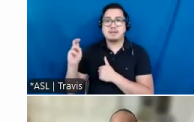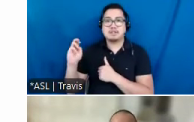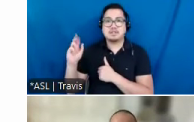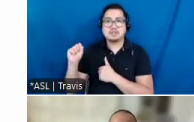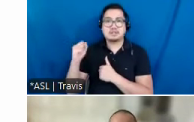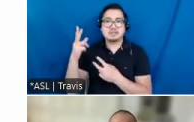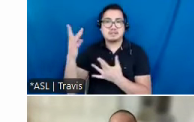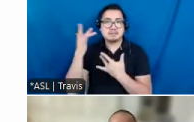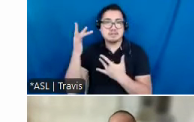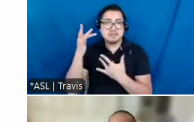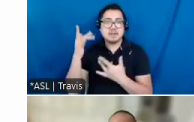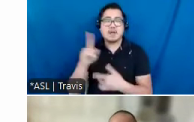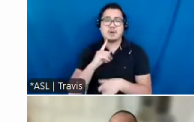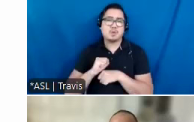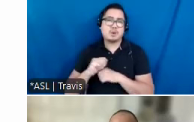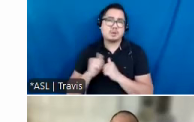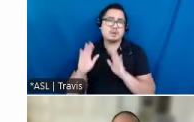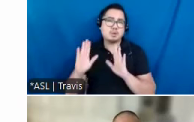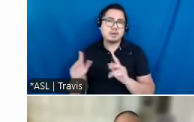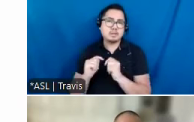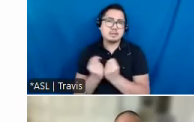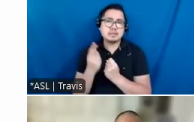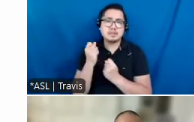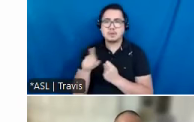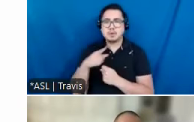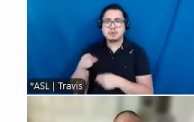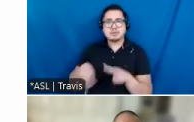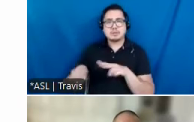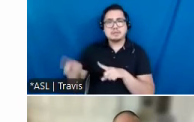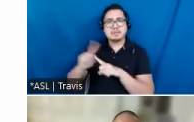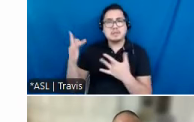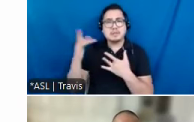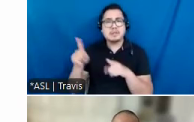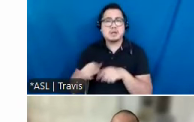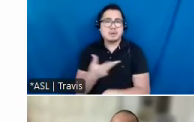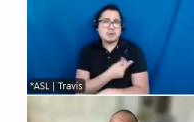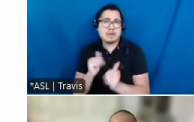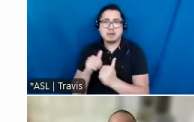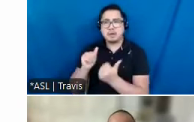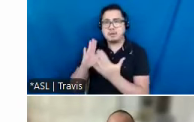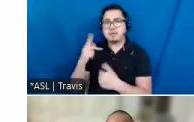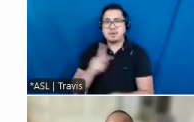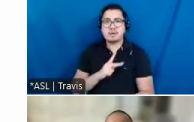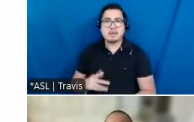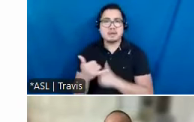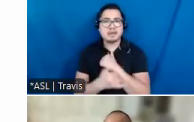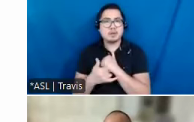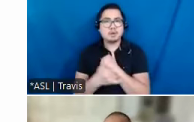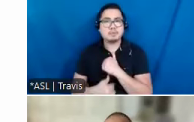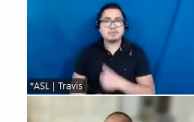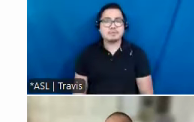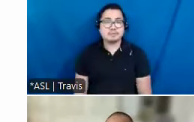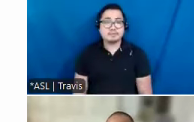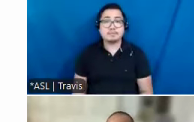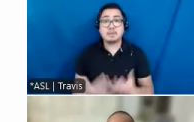really passionate team that oversees infectious diseases and immunization strategies for King County. And in